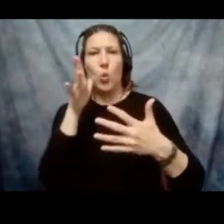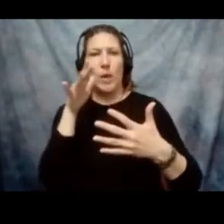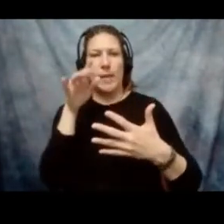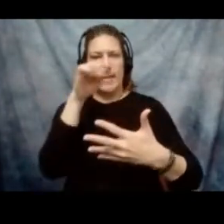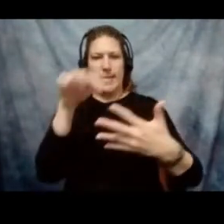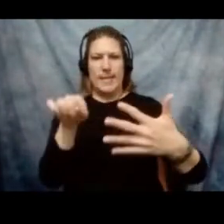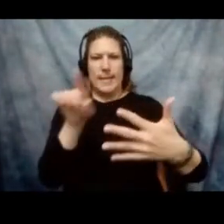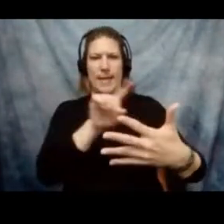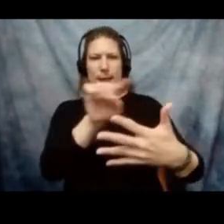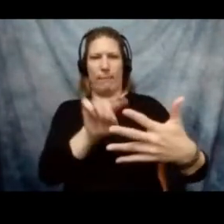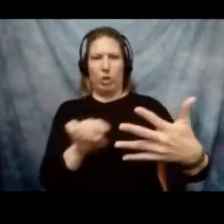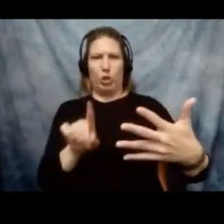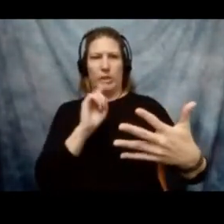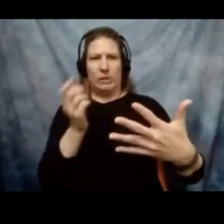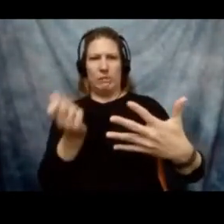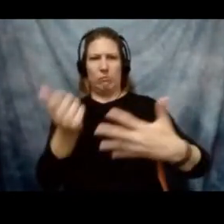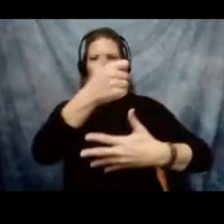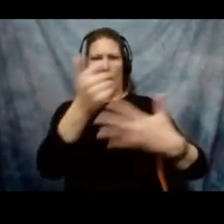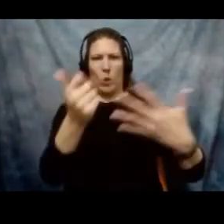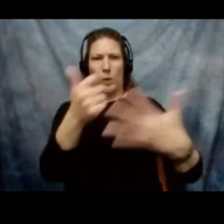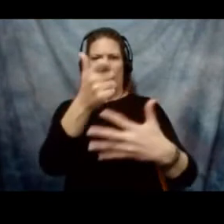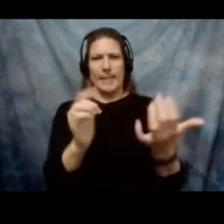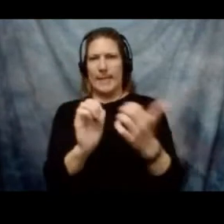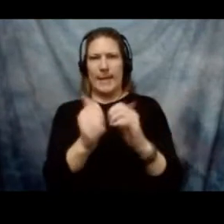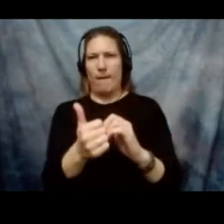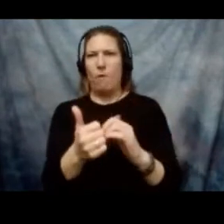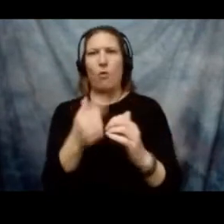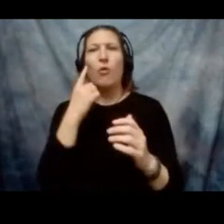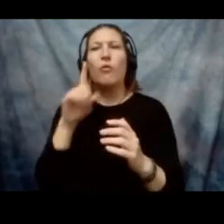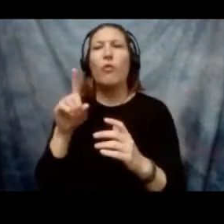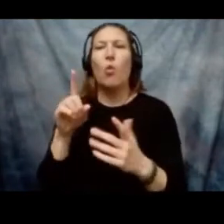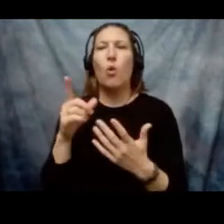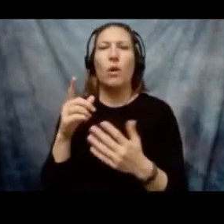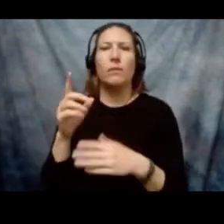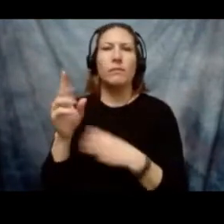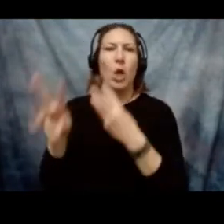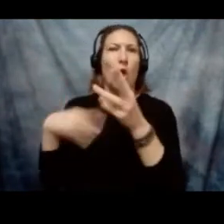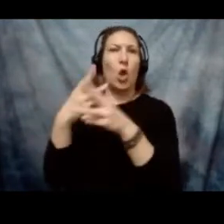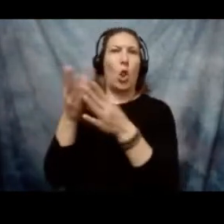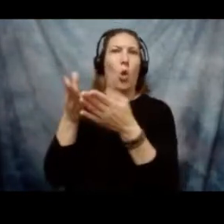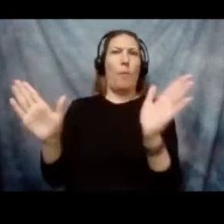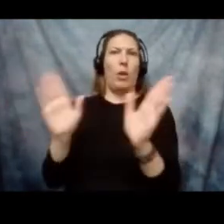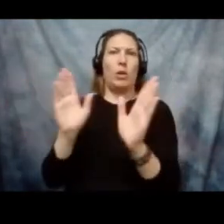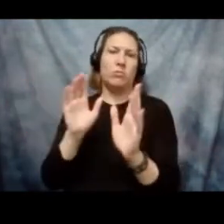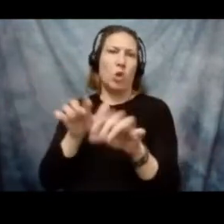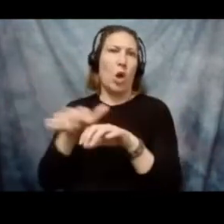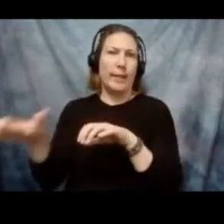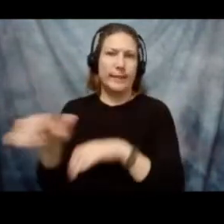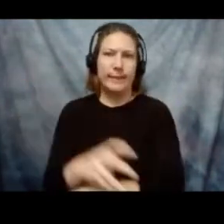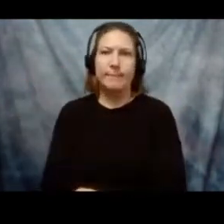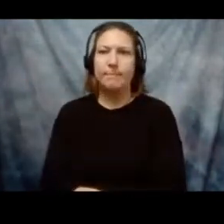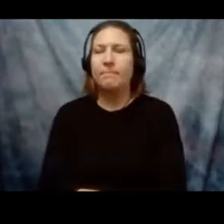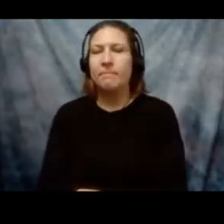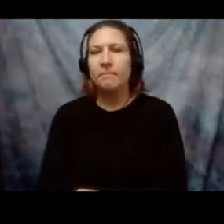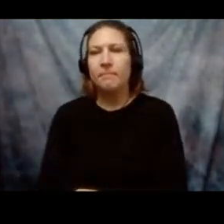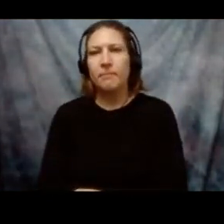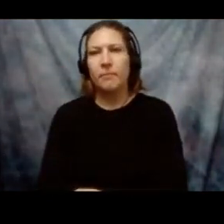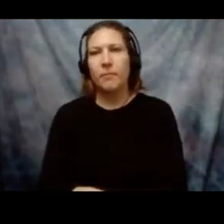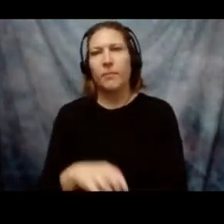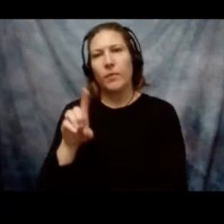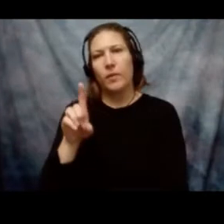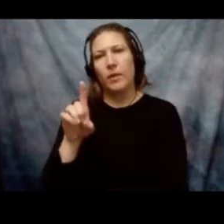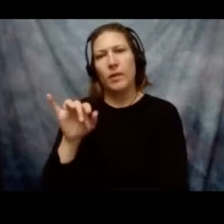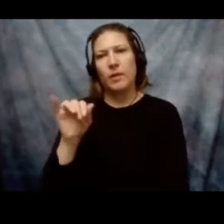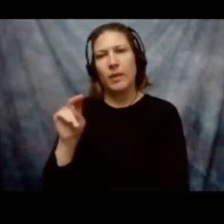be available on a platform for a global audience? Well, I think the more you know about your